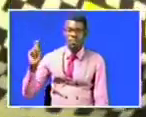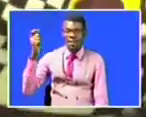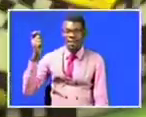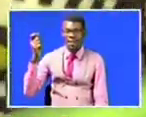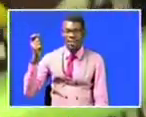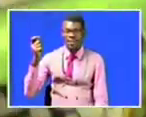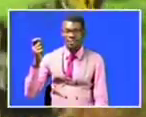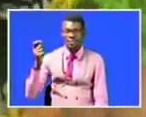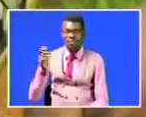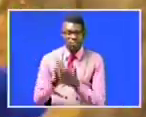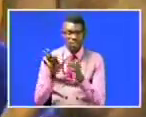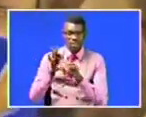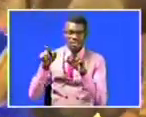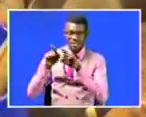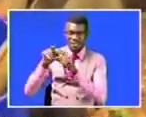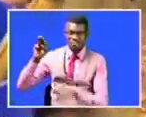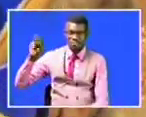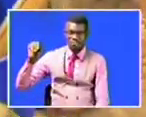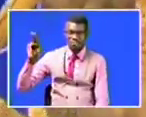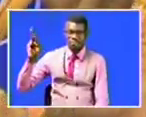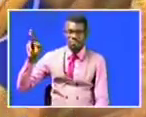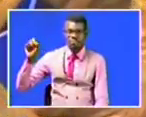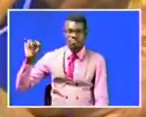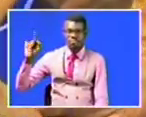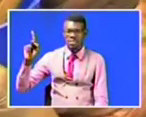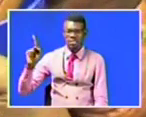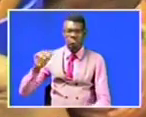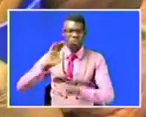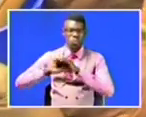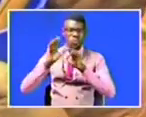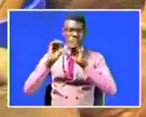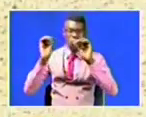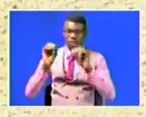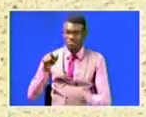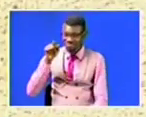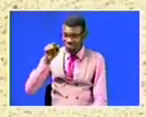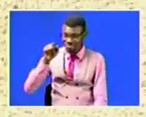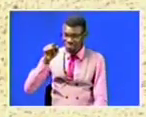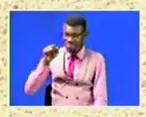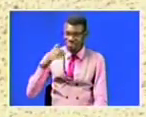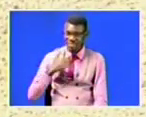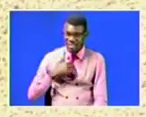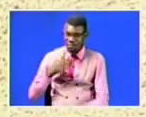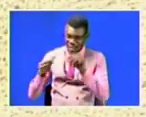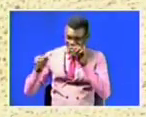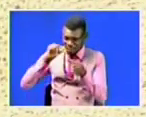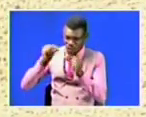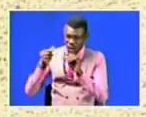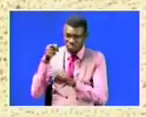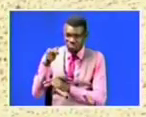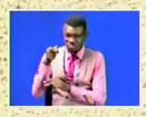tea, Mursik is slowly turning unsafe. The fear is that Mursik may contain mycotoxins, which are